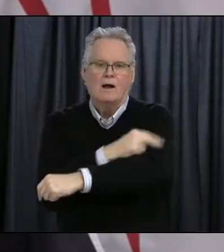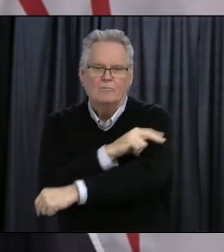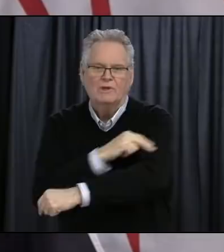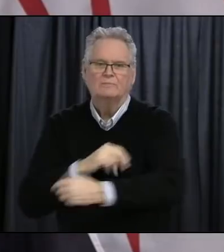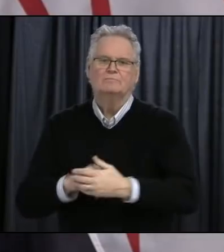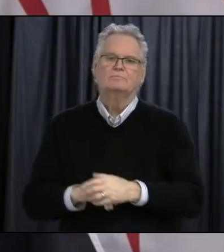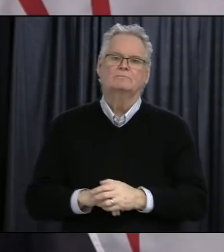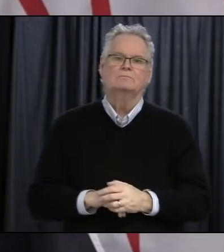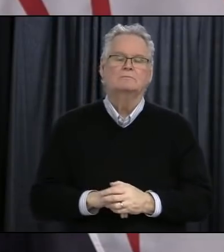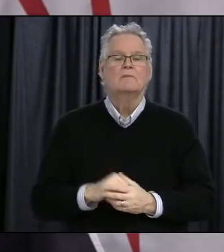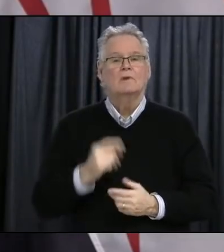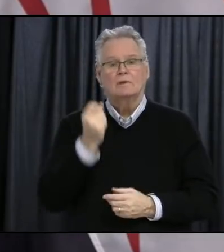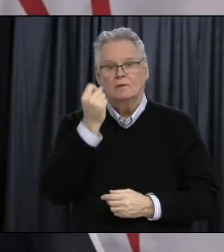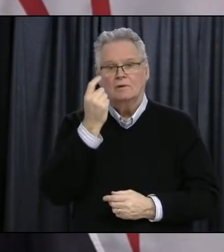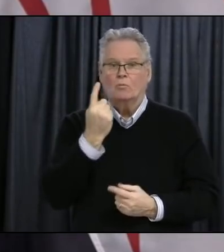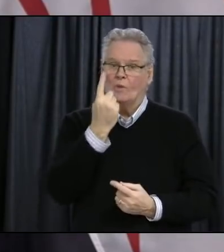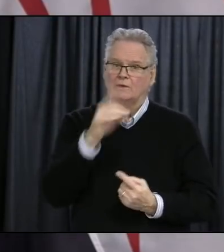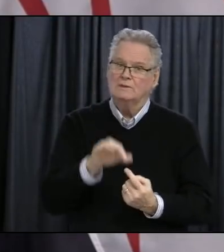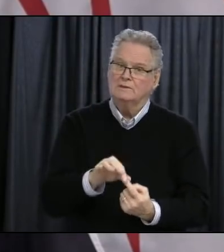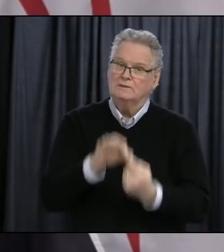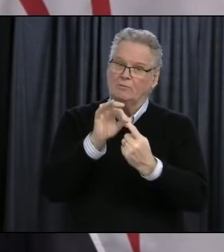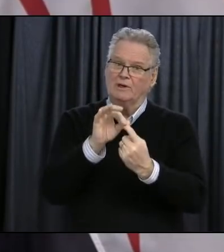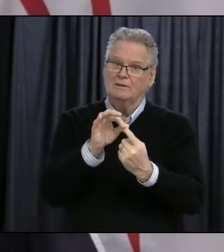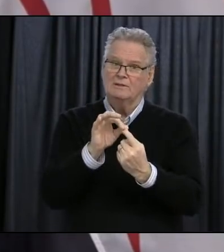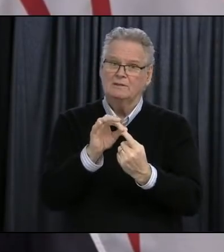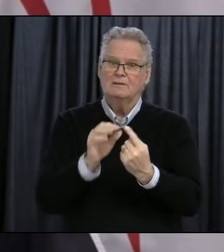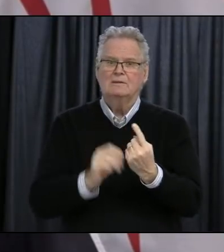as funerals, burials, or weddings, or visit crowded spaces.